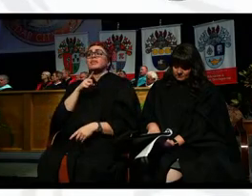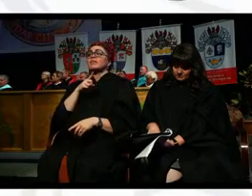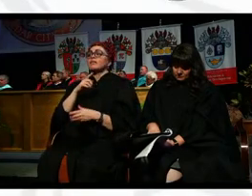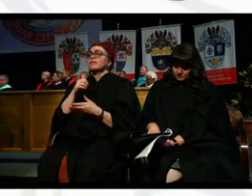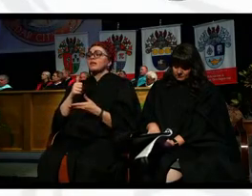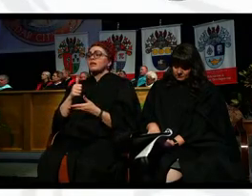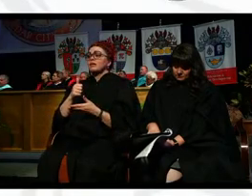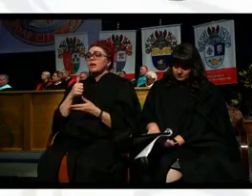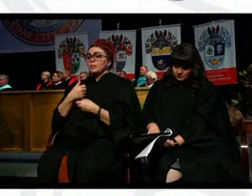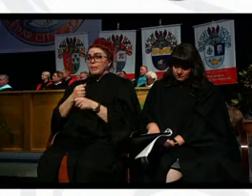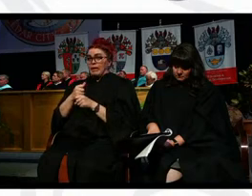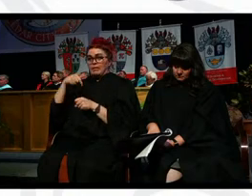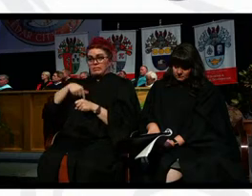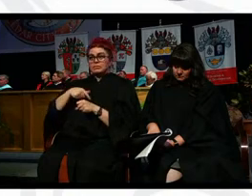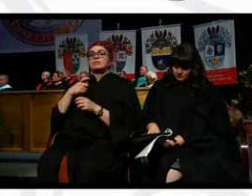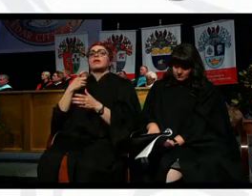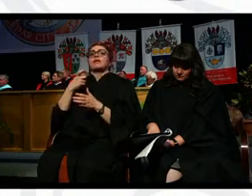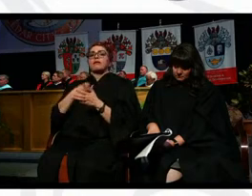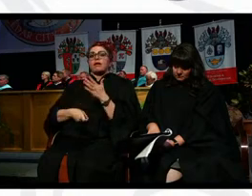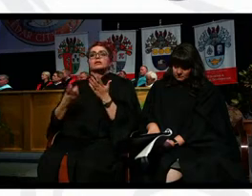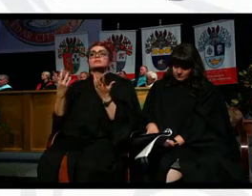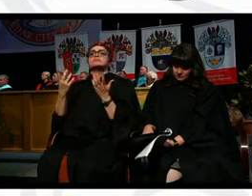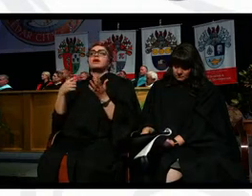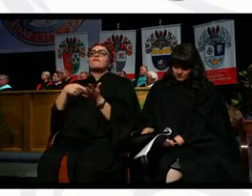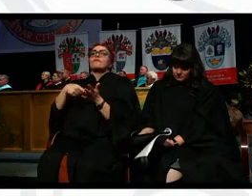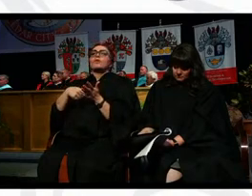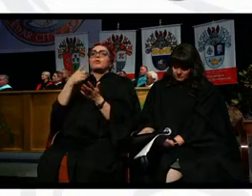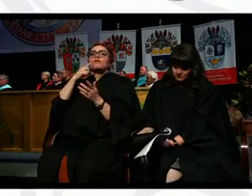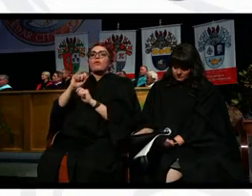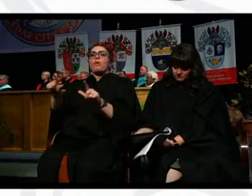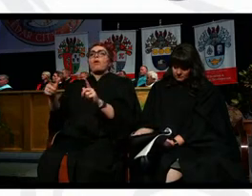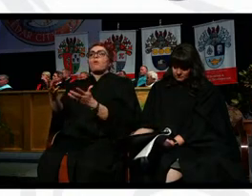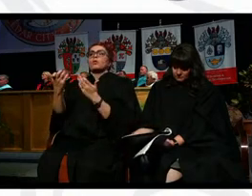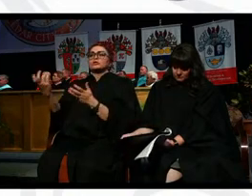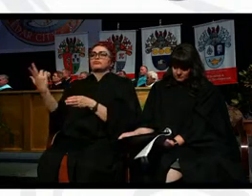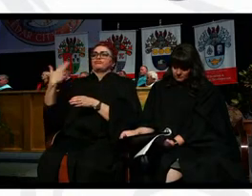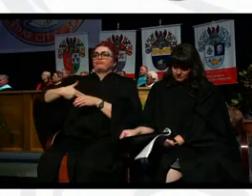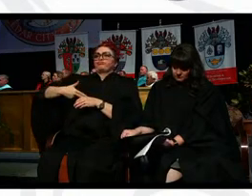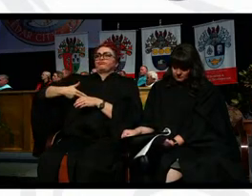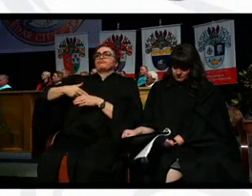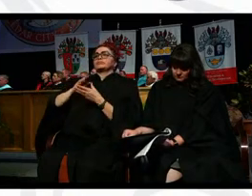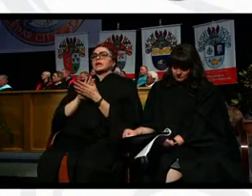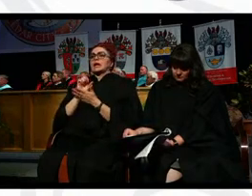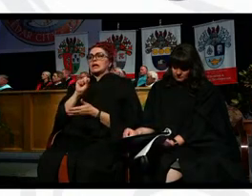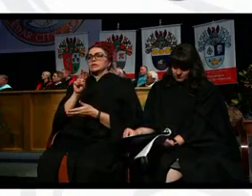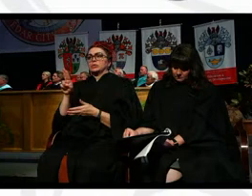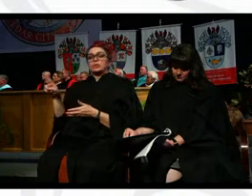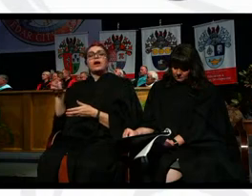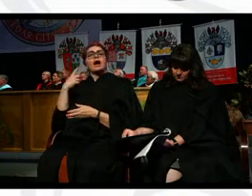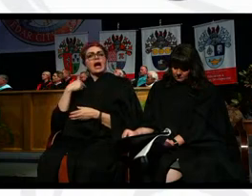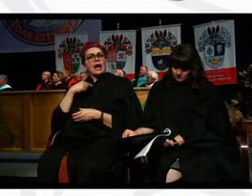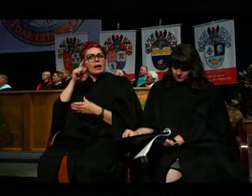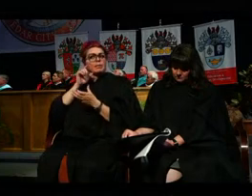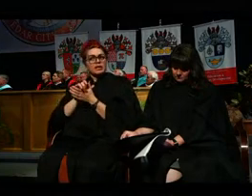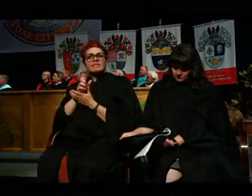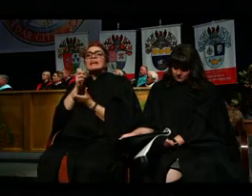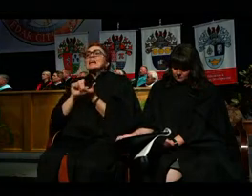SUU education should be available and affordable to anyone who is prepared and desirous of a college degree or